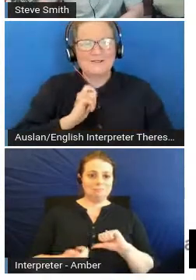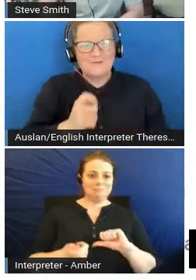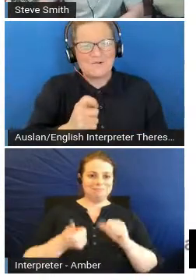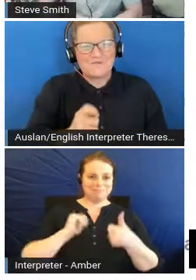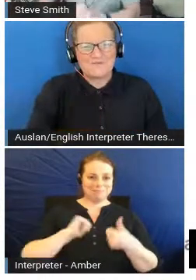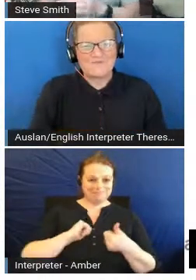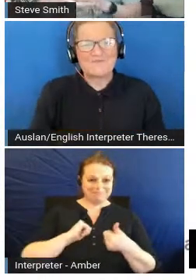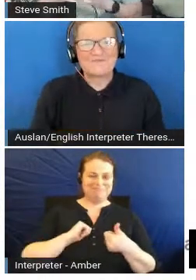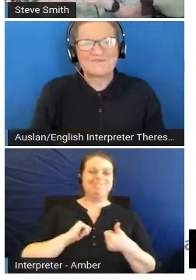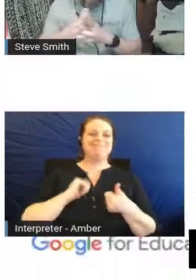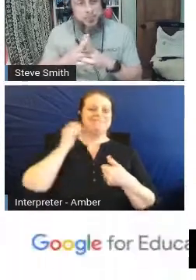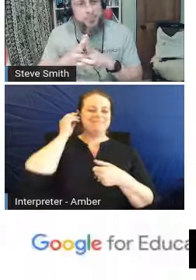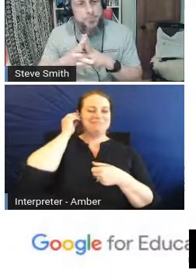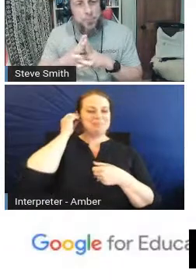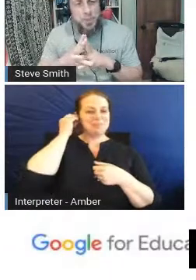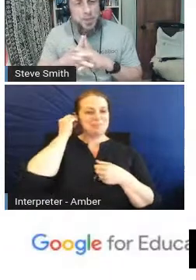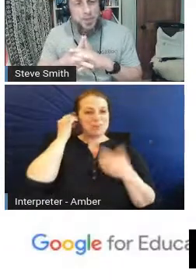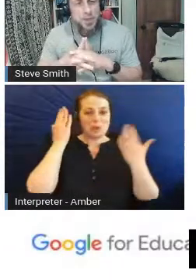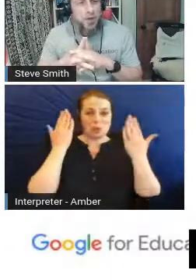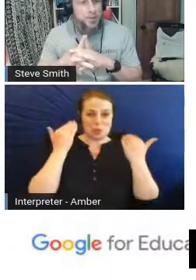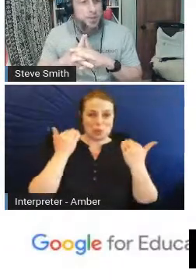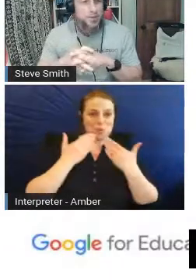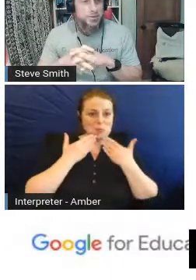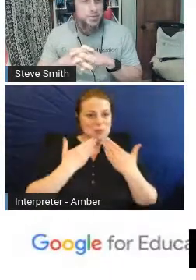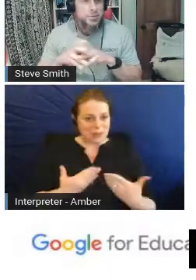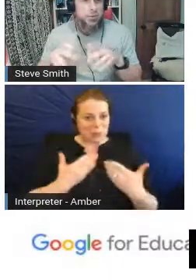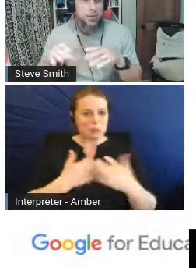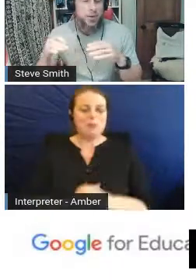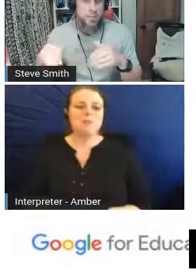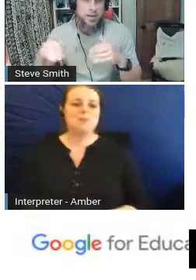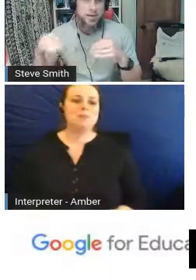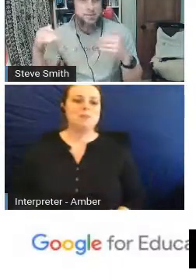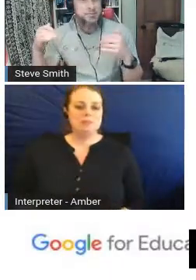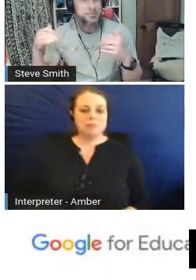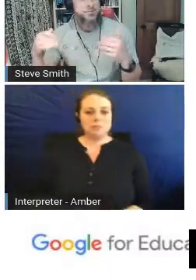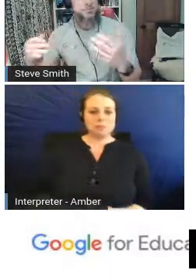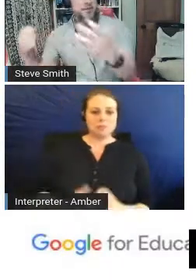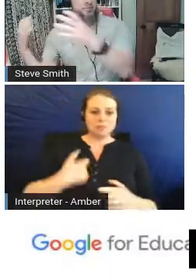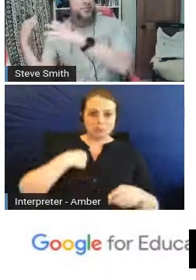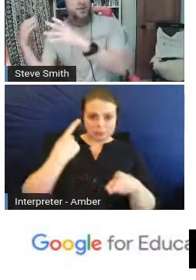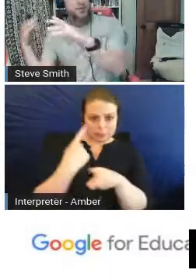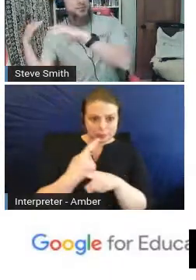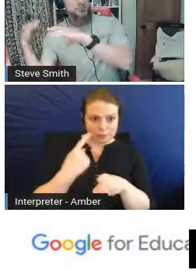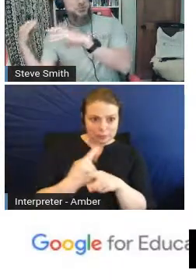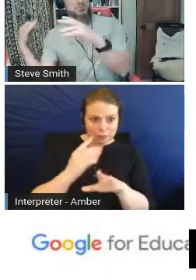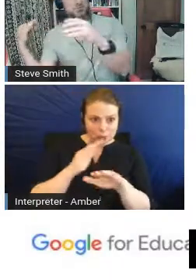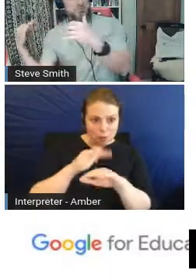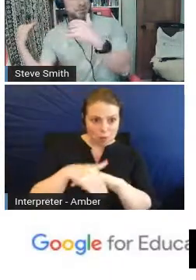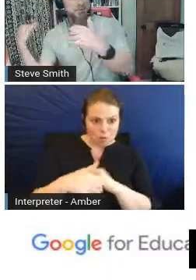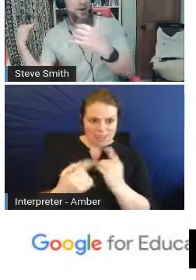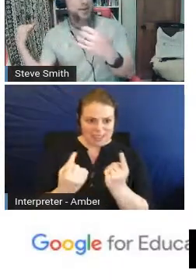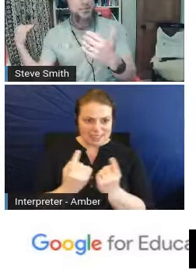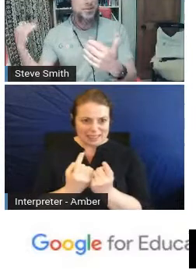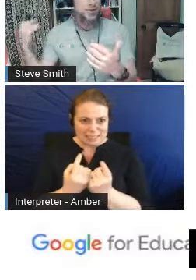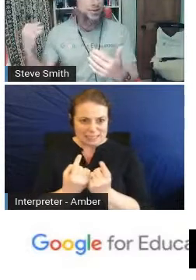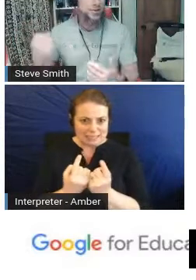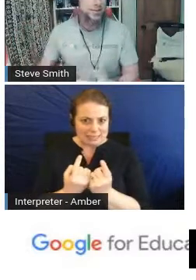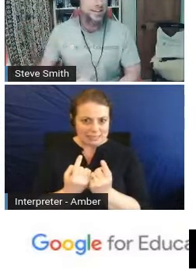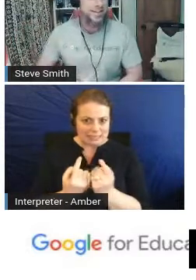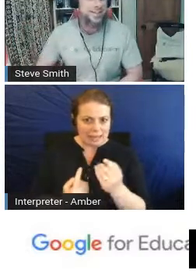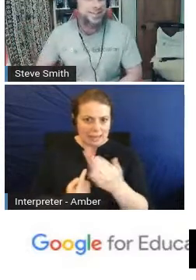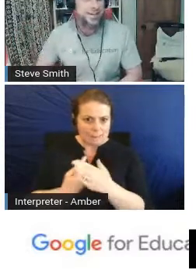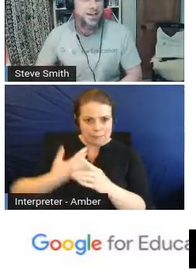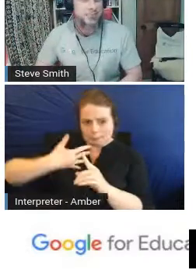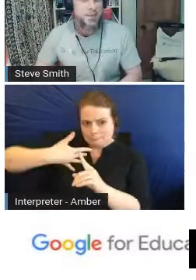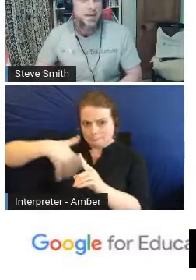much. So, yeah, I'm going to talk about stuff that kind of lives behind the curtain,